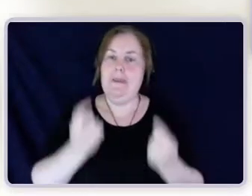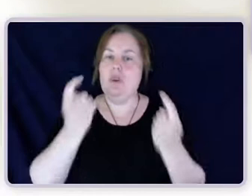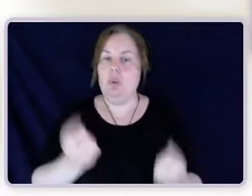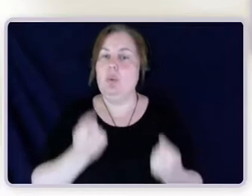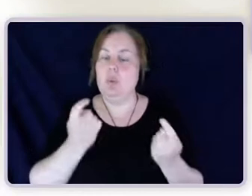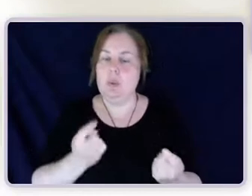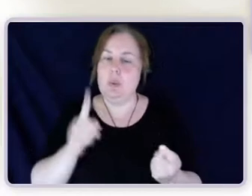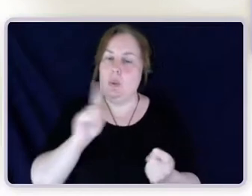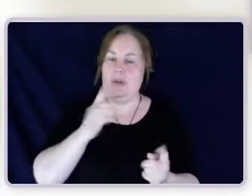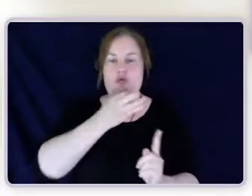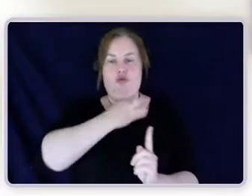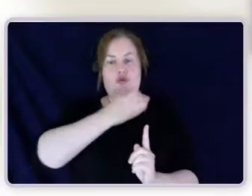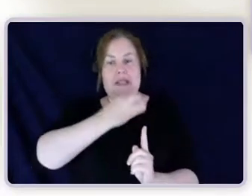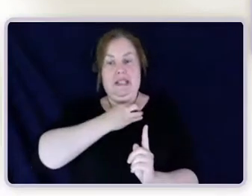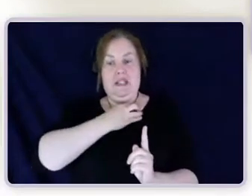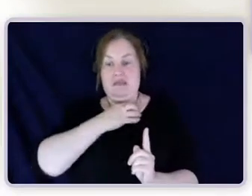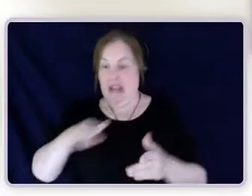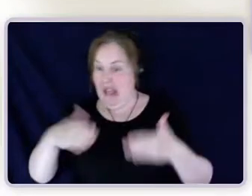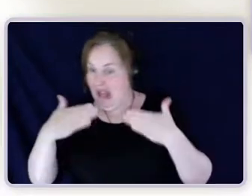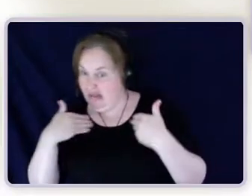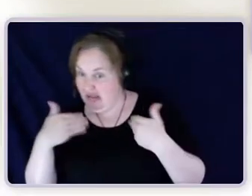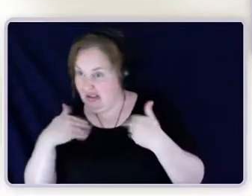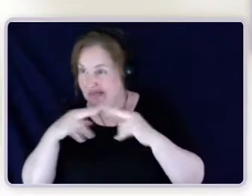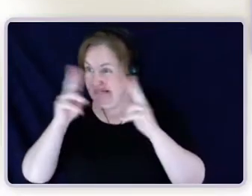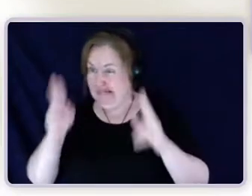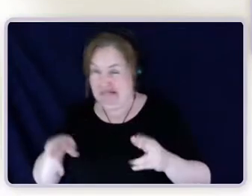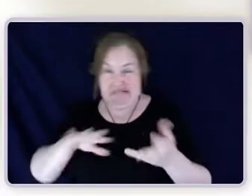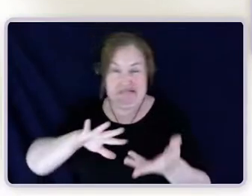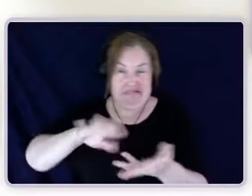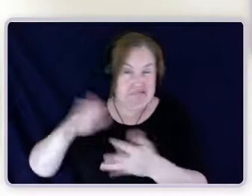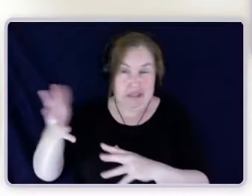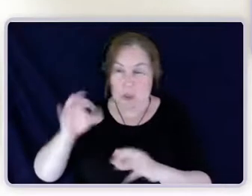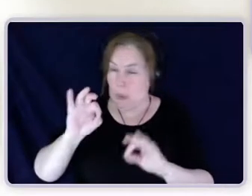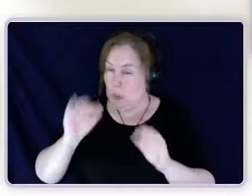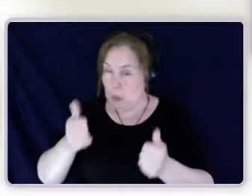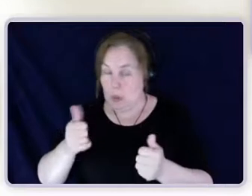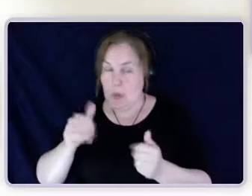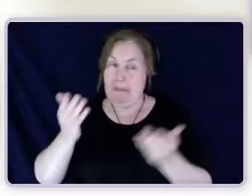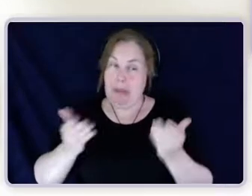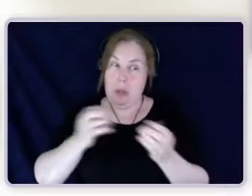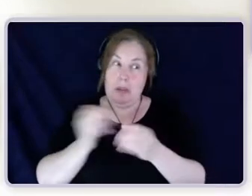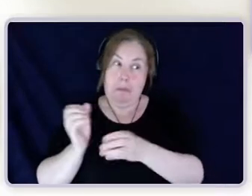the risks to the person depending on their situation and their circumstances.